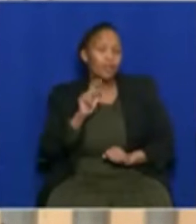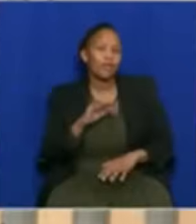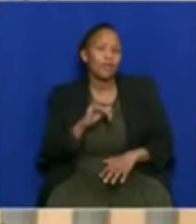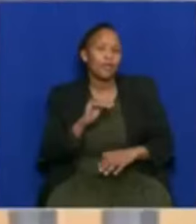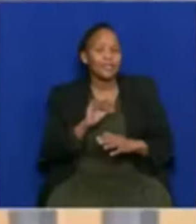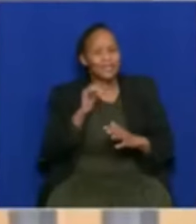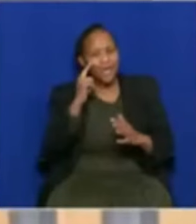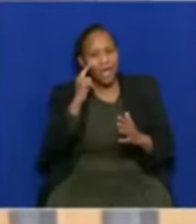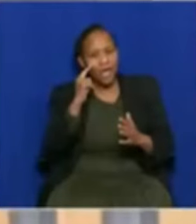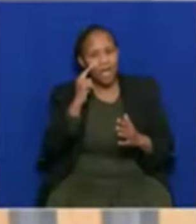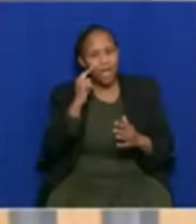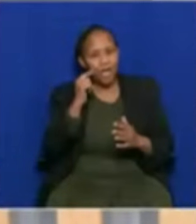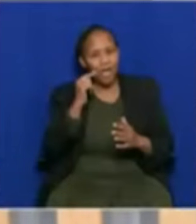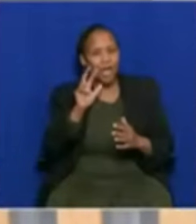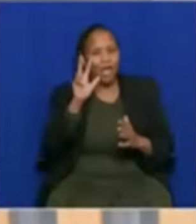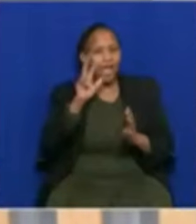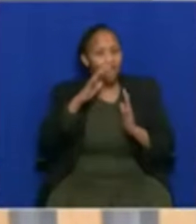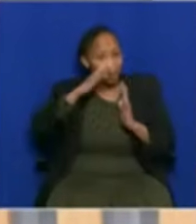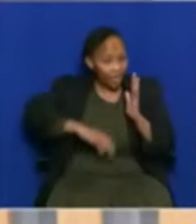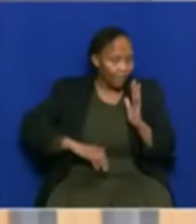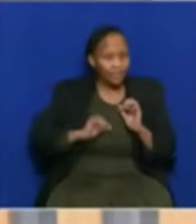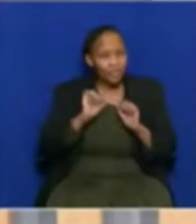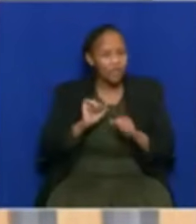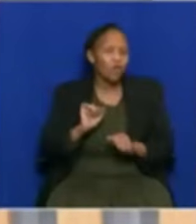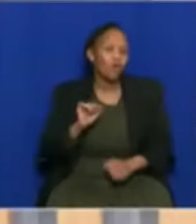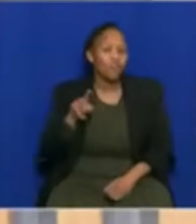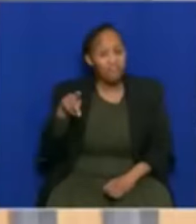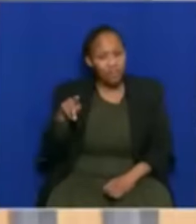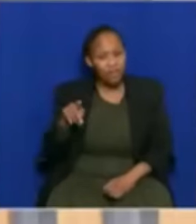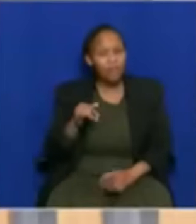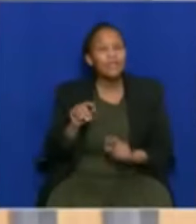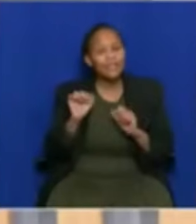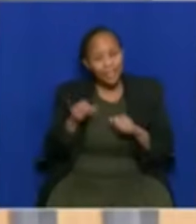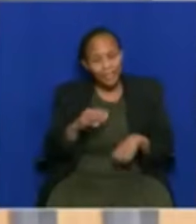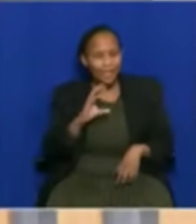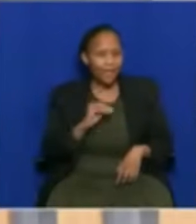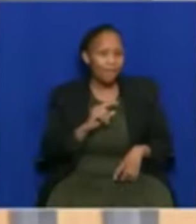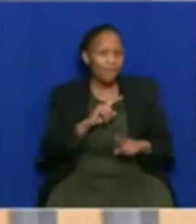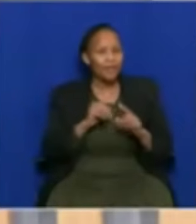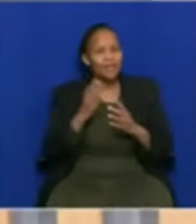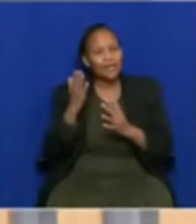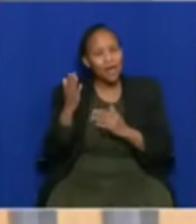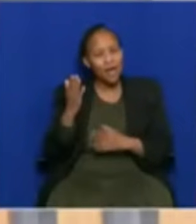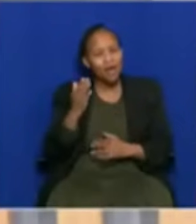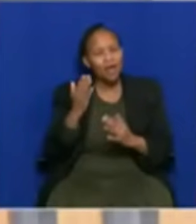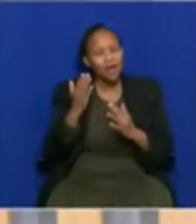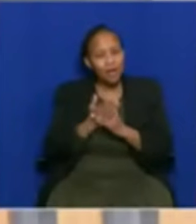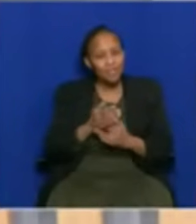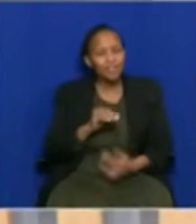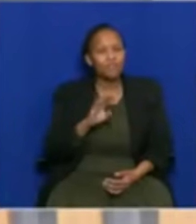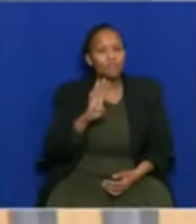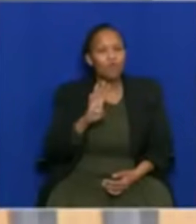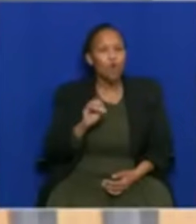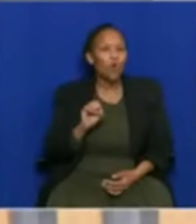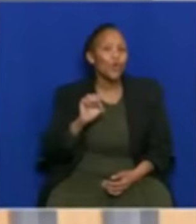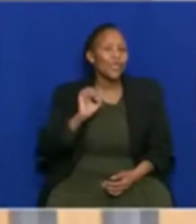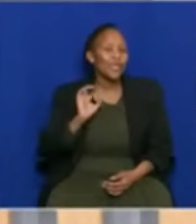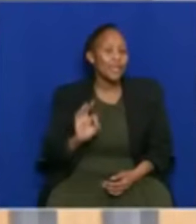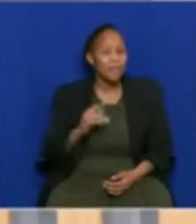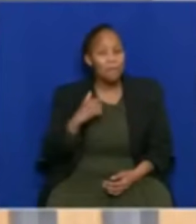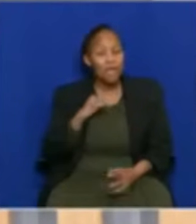the affidavit, and you are reading under CAS 403. I had stopped you because you were talking about